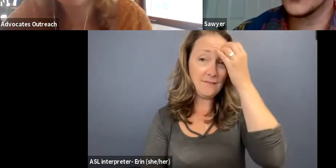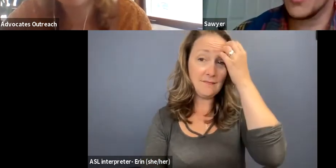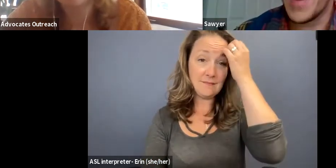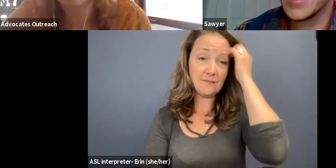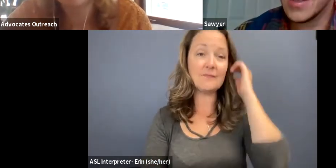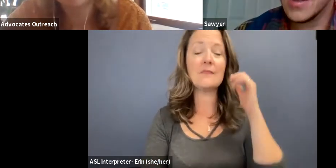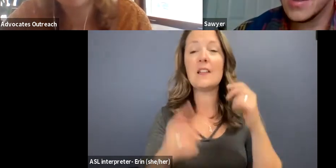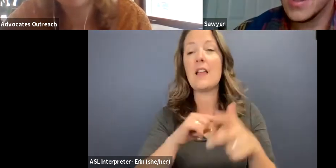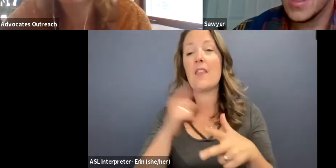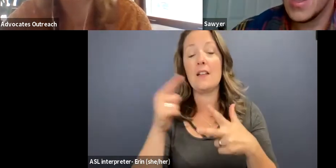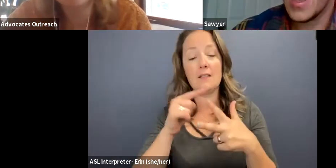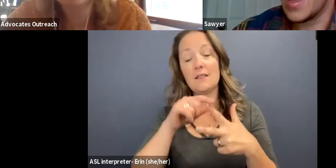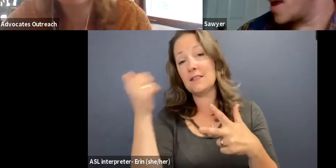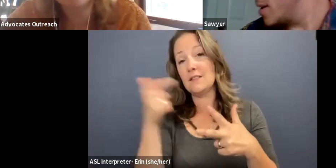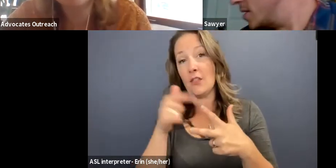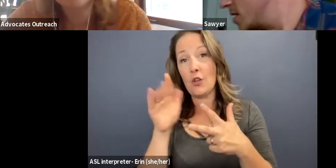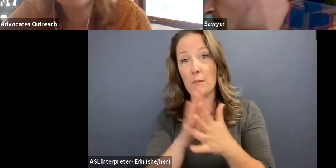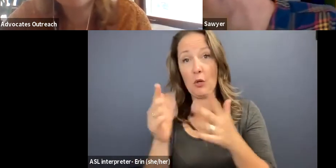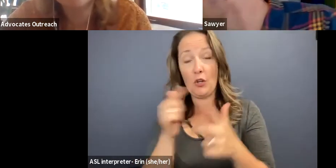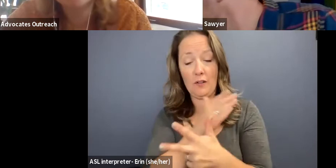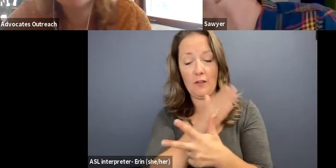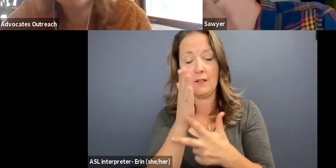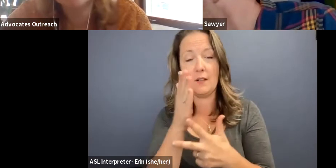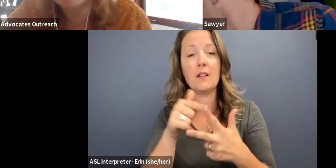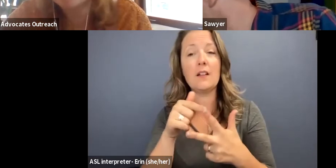a series of 3 books.